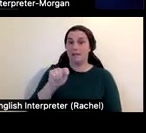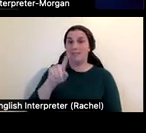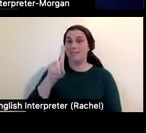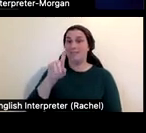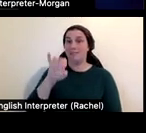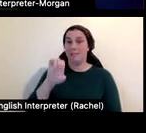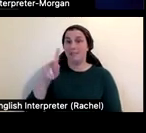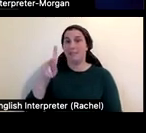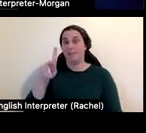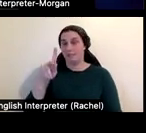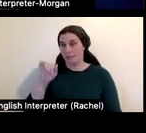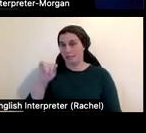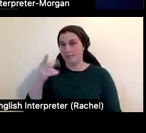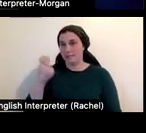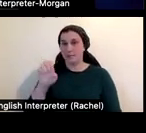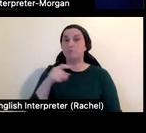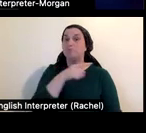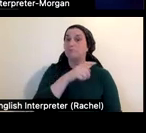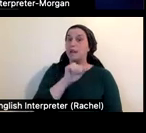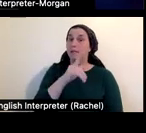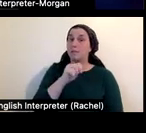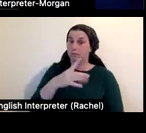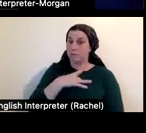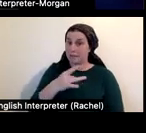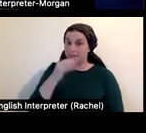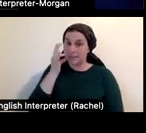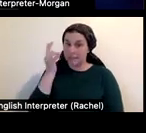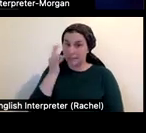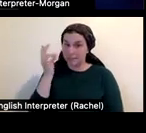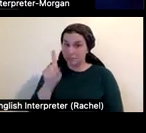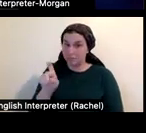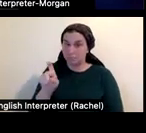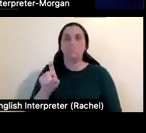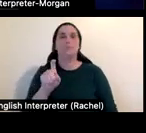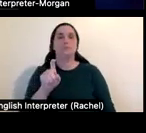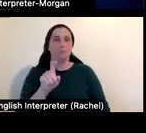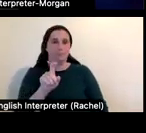Mag Albert die Katze oder den Hund?